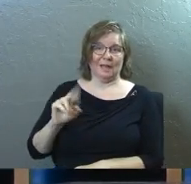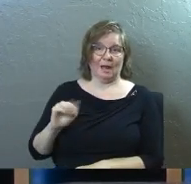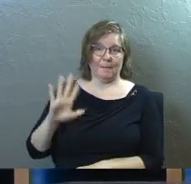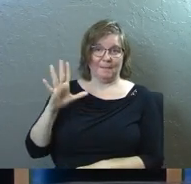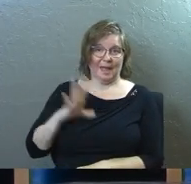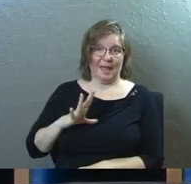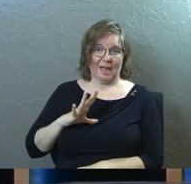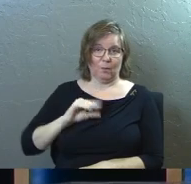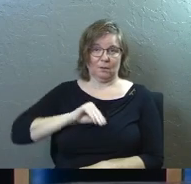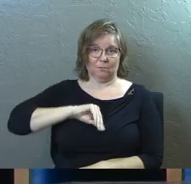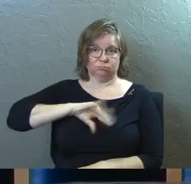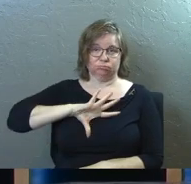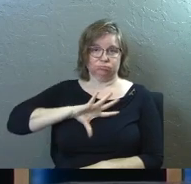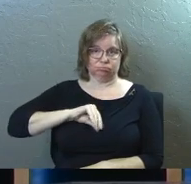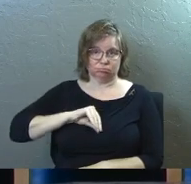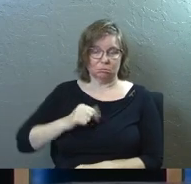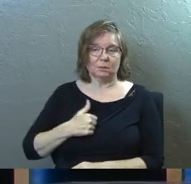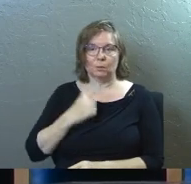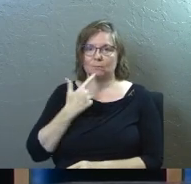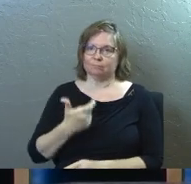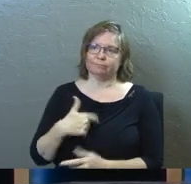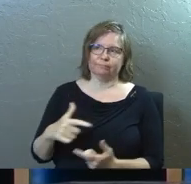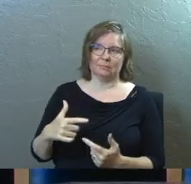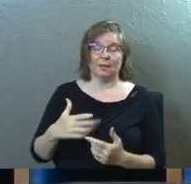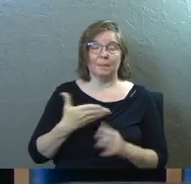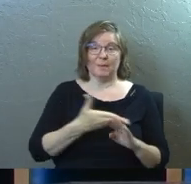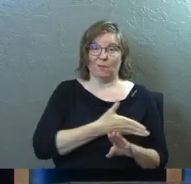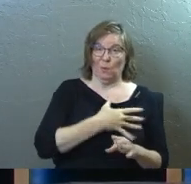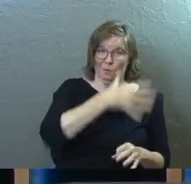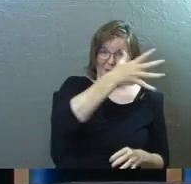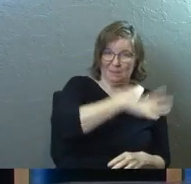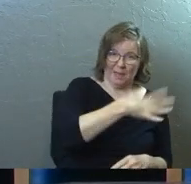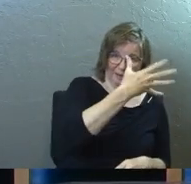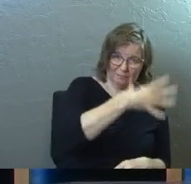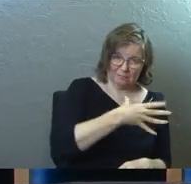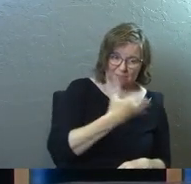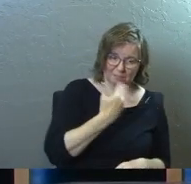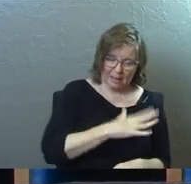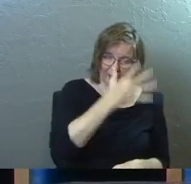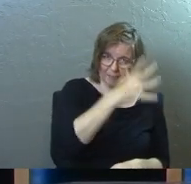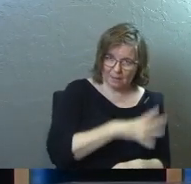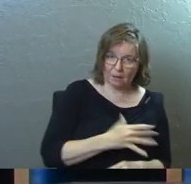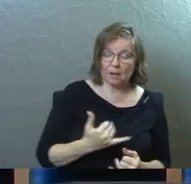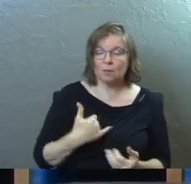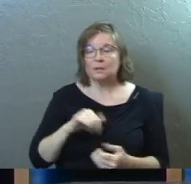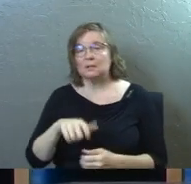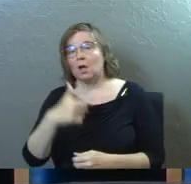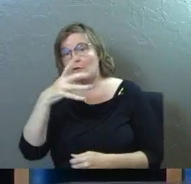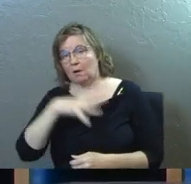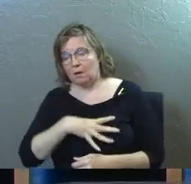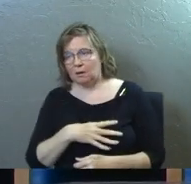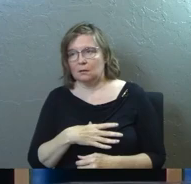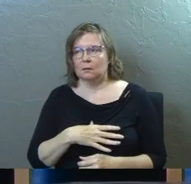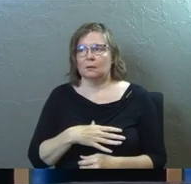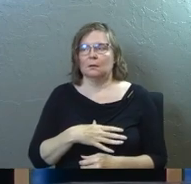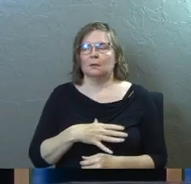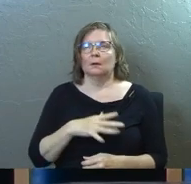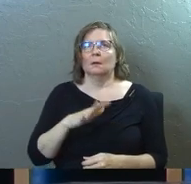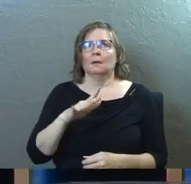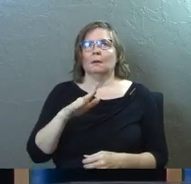him, he was really a good dude. He like, he's kind of a bad dude before all this, right? And so he's got this other guy,